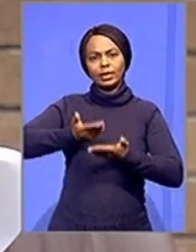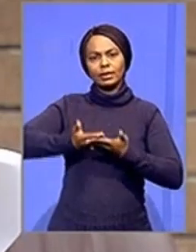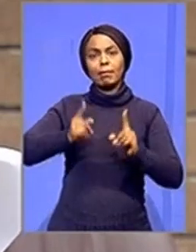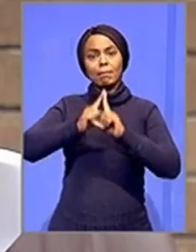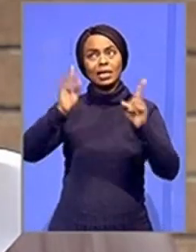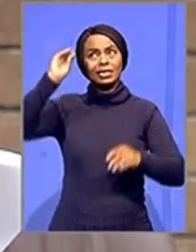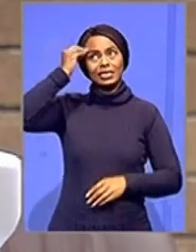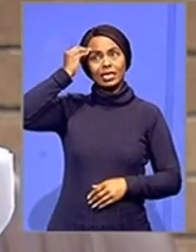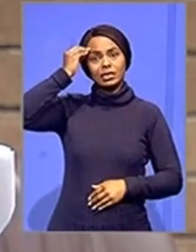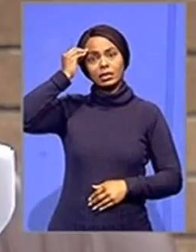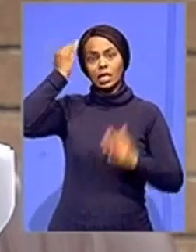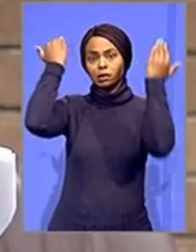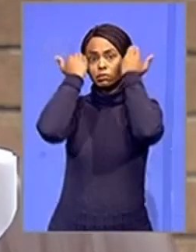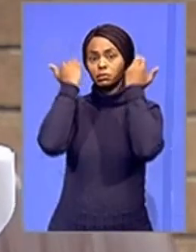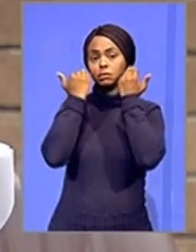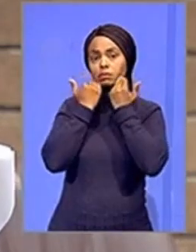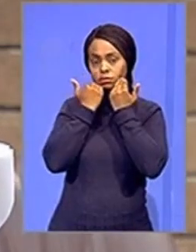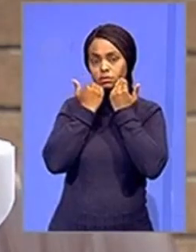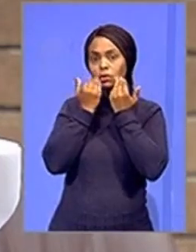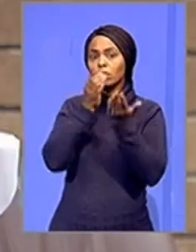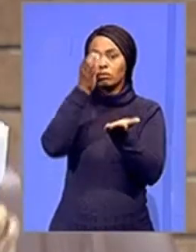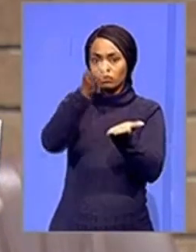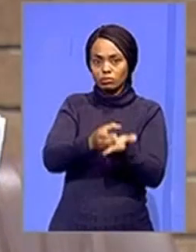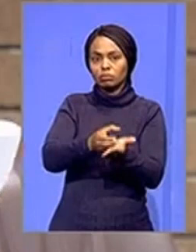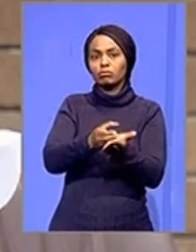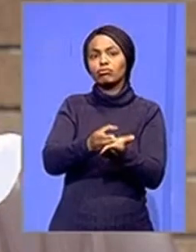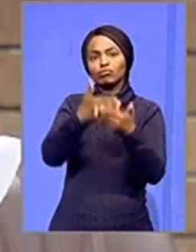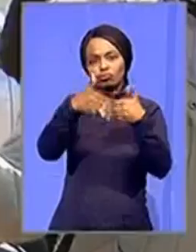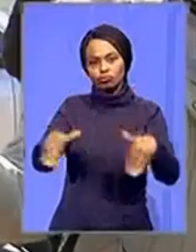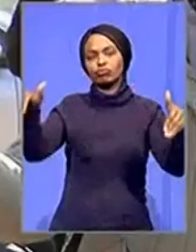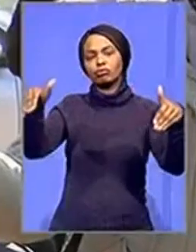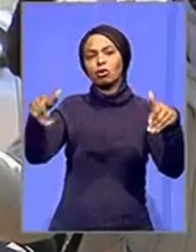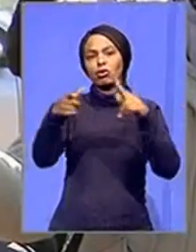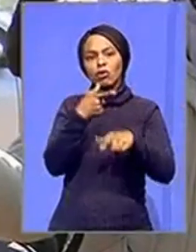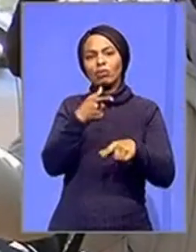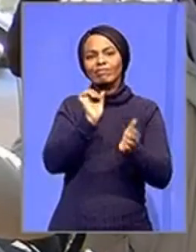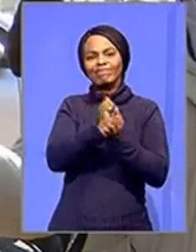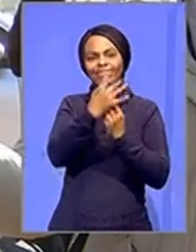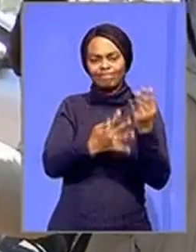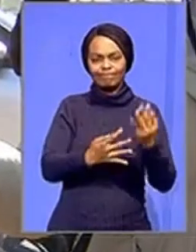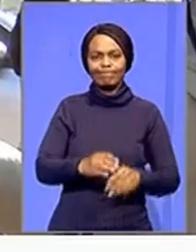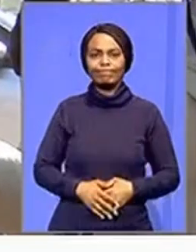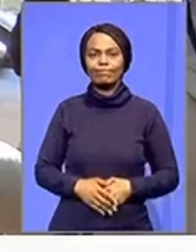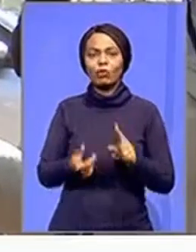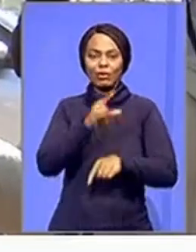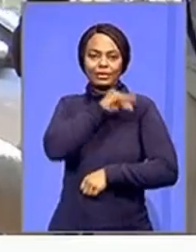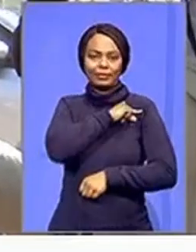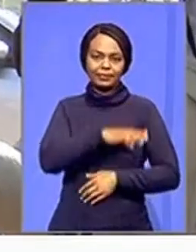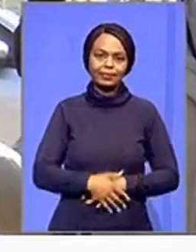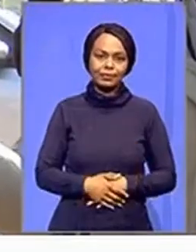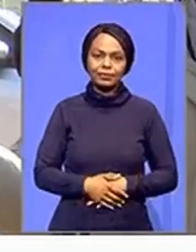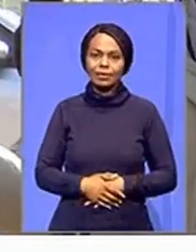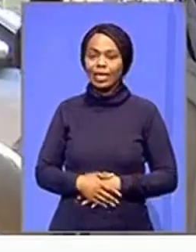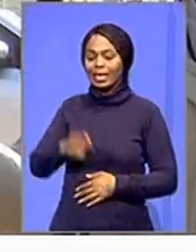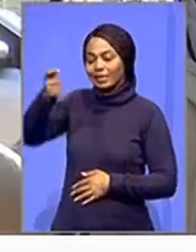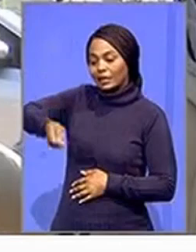of justice permits his release from detention? Obviously, the judgment has no bearing on the